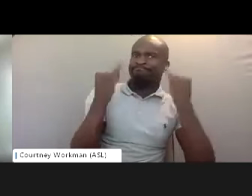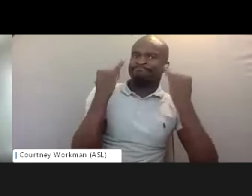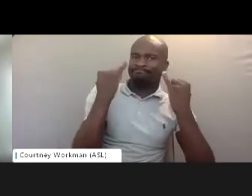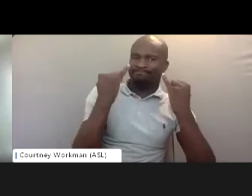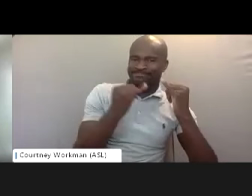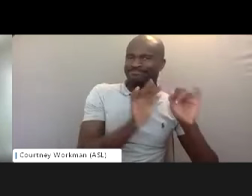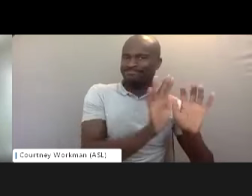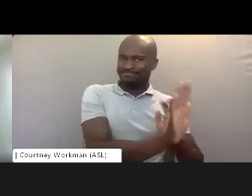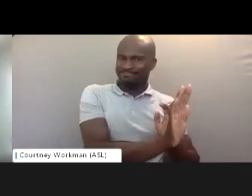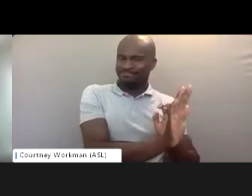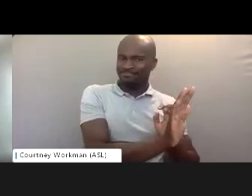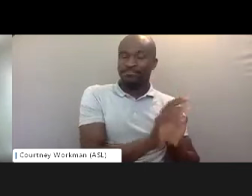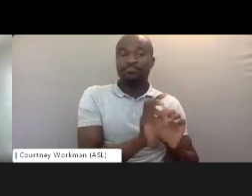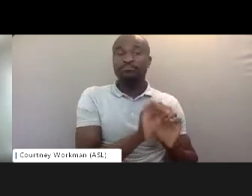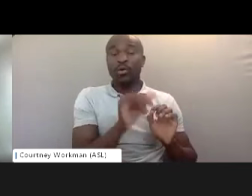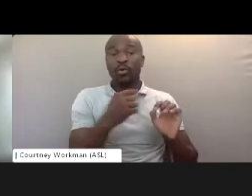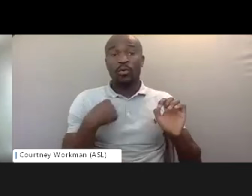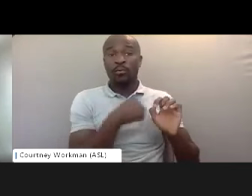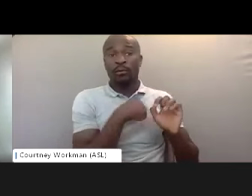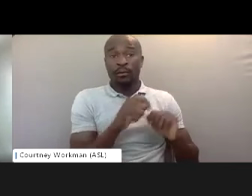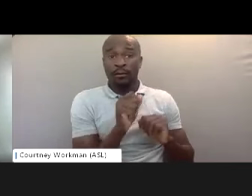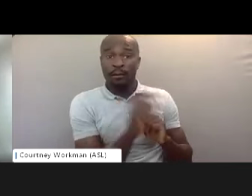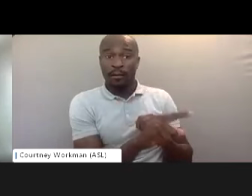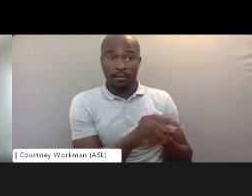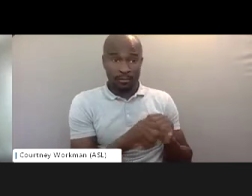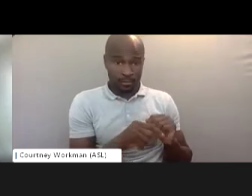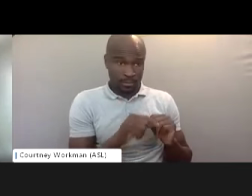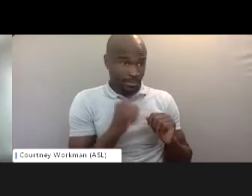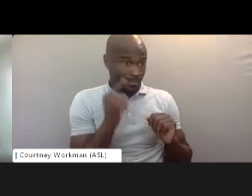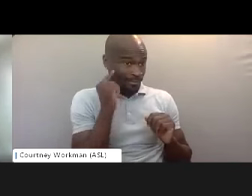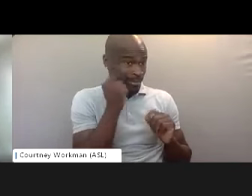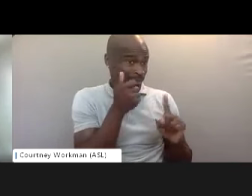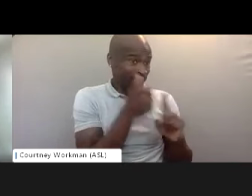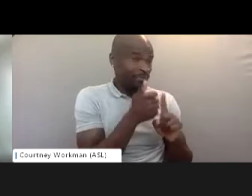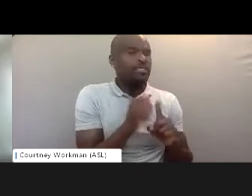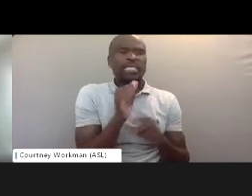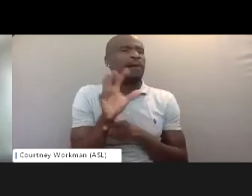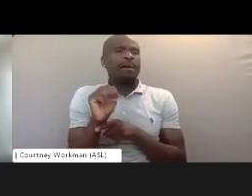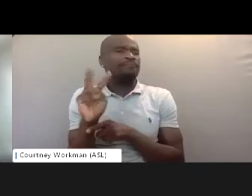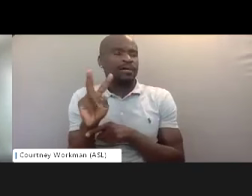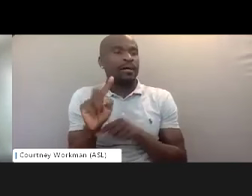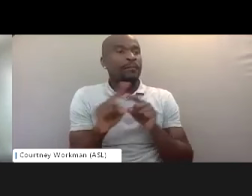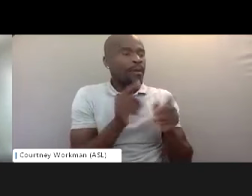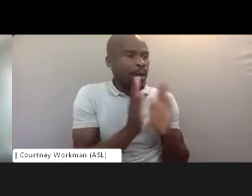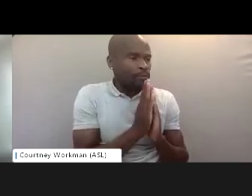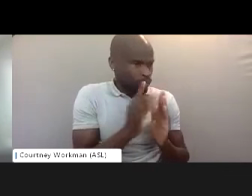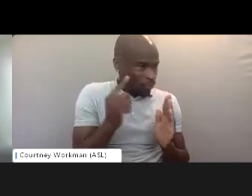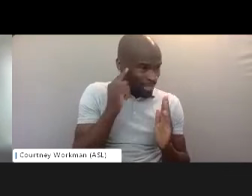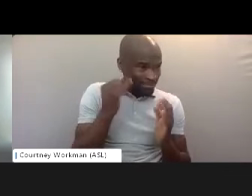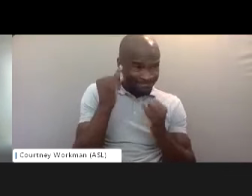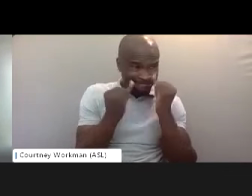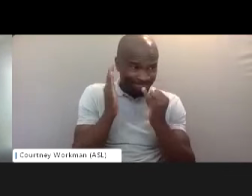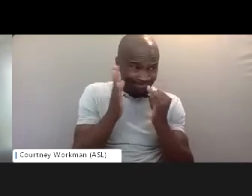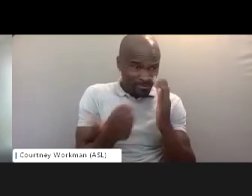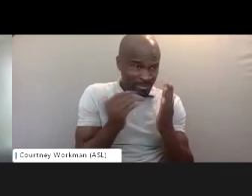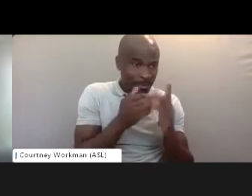also asked about whether they would become a victim of a regular violent crime. So not a mass violence incident, but other crime that could occur in